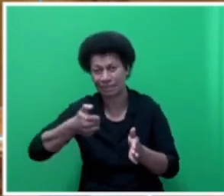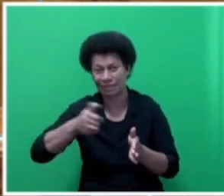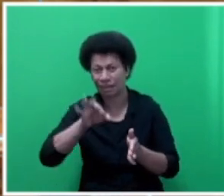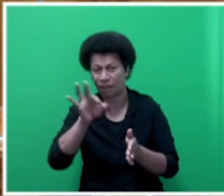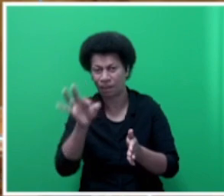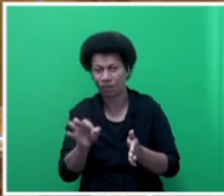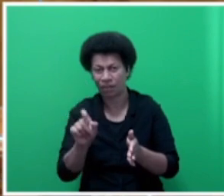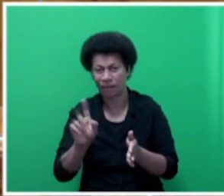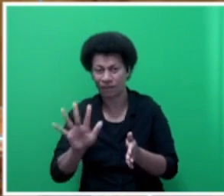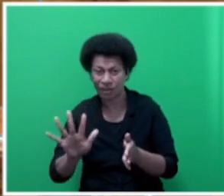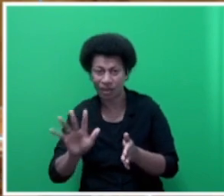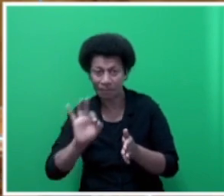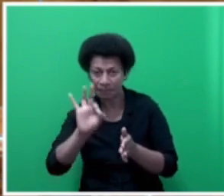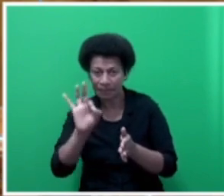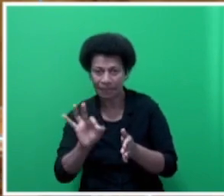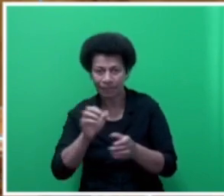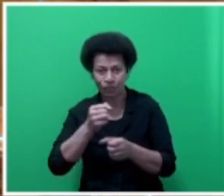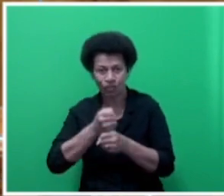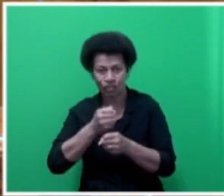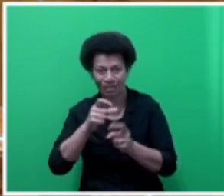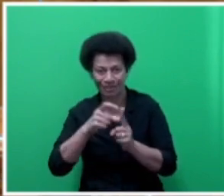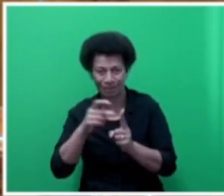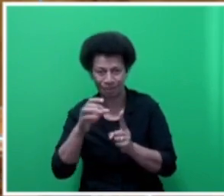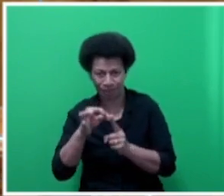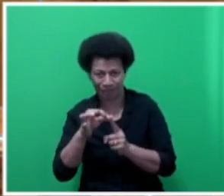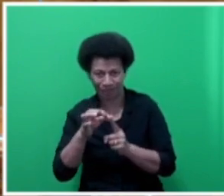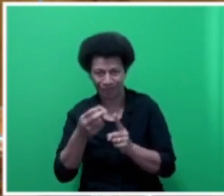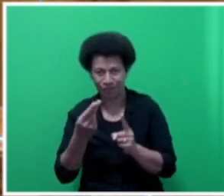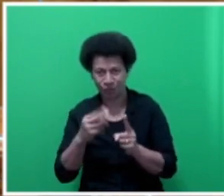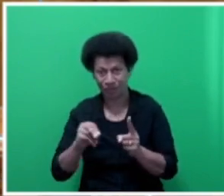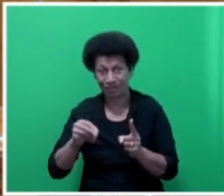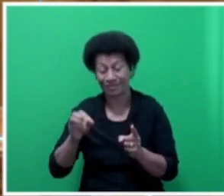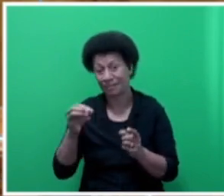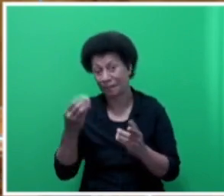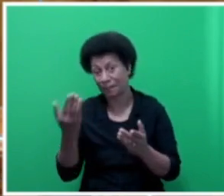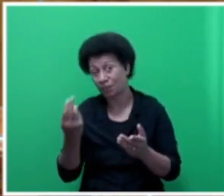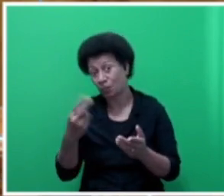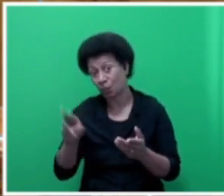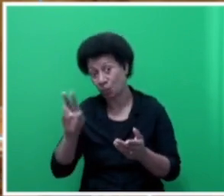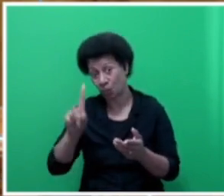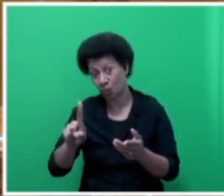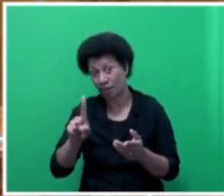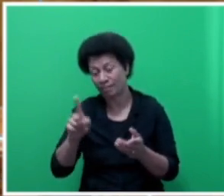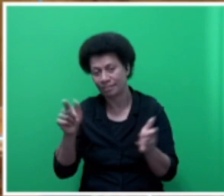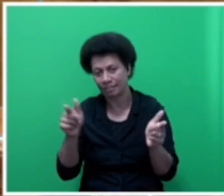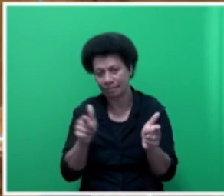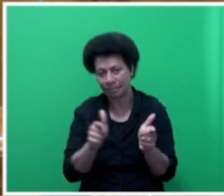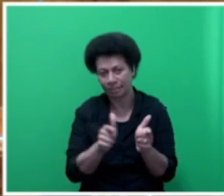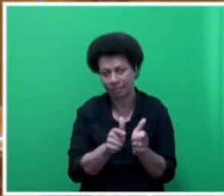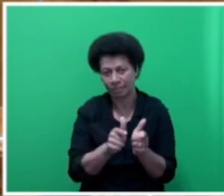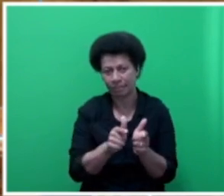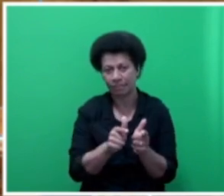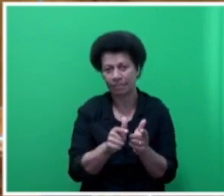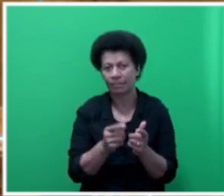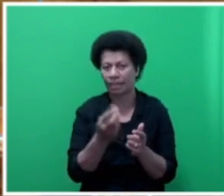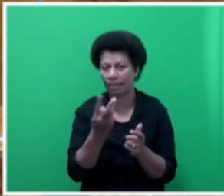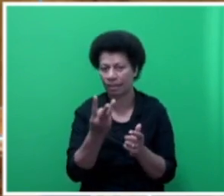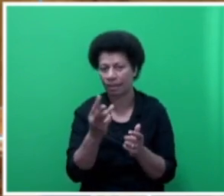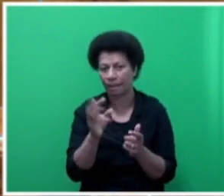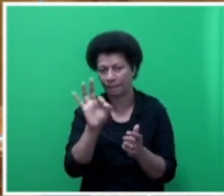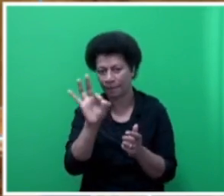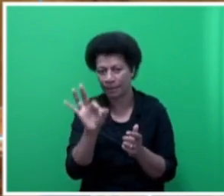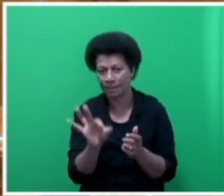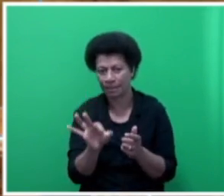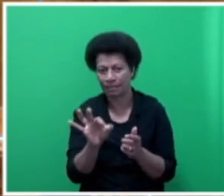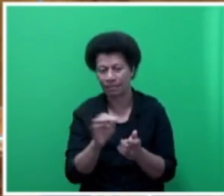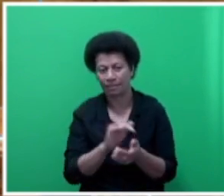of our GDP, and in 2018 it was only 2.3%. And in 2021 it further reduced to 0.3%. It